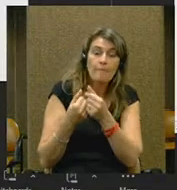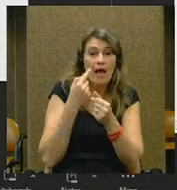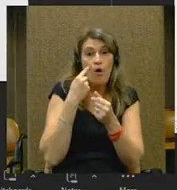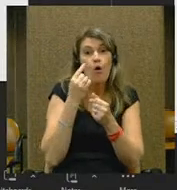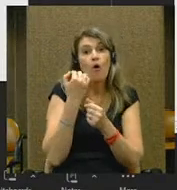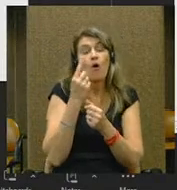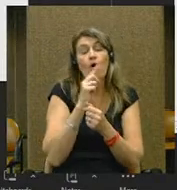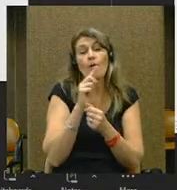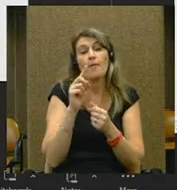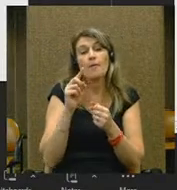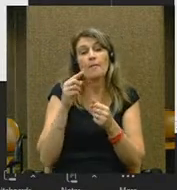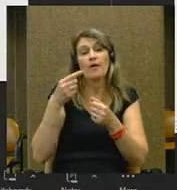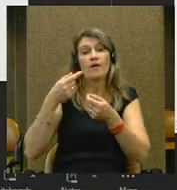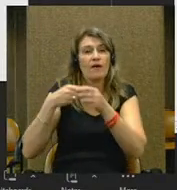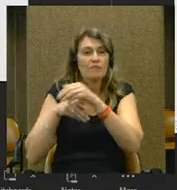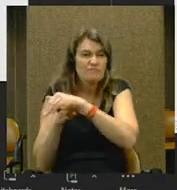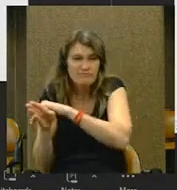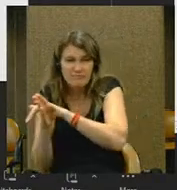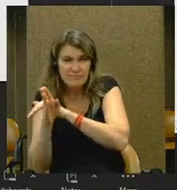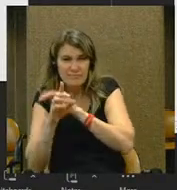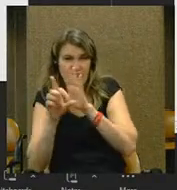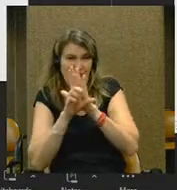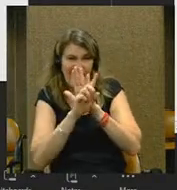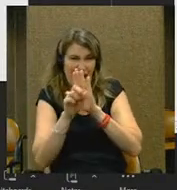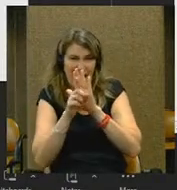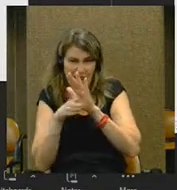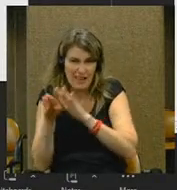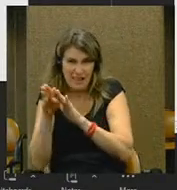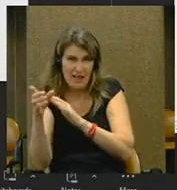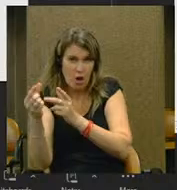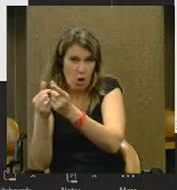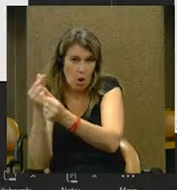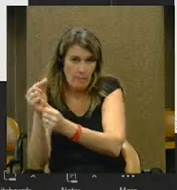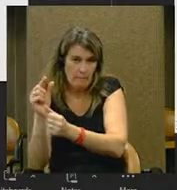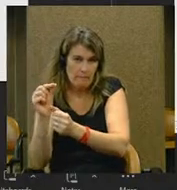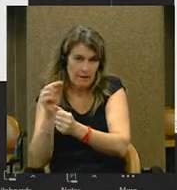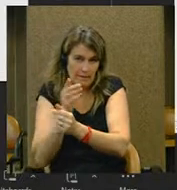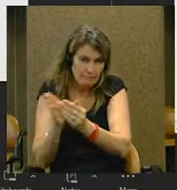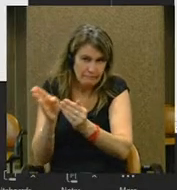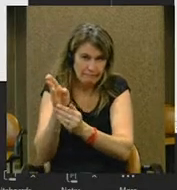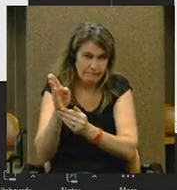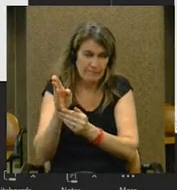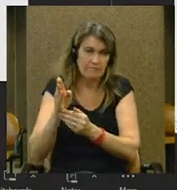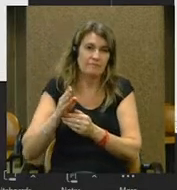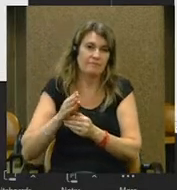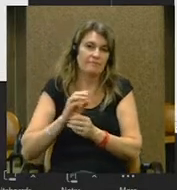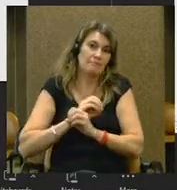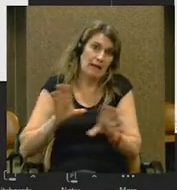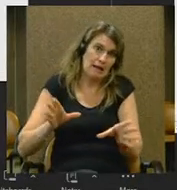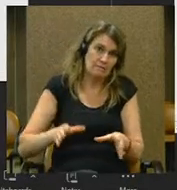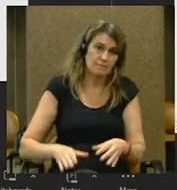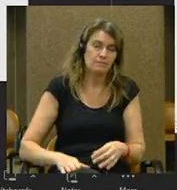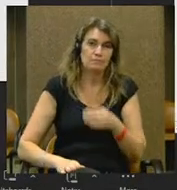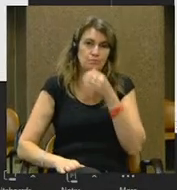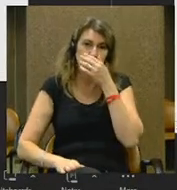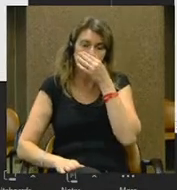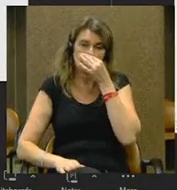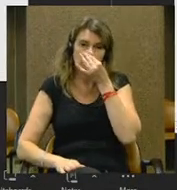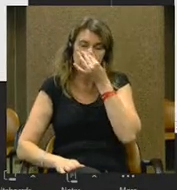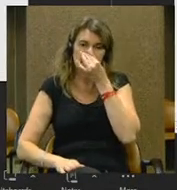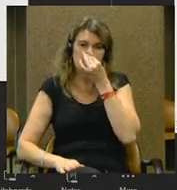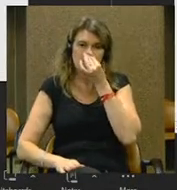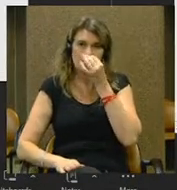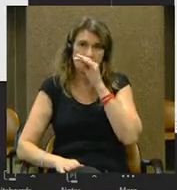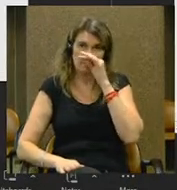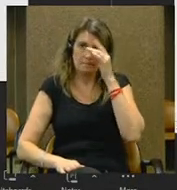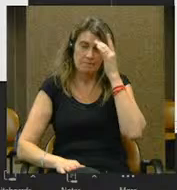that alternative known quality, concentration, composition are less likely to result in